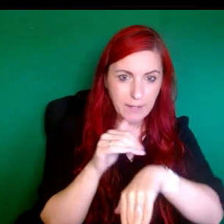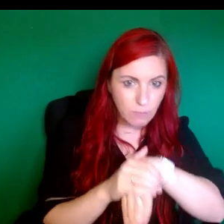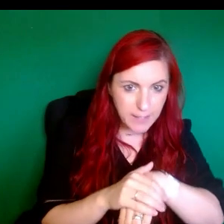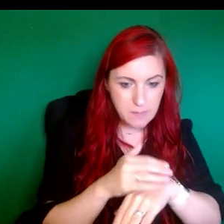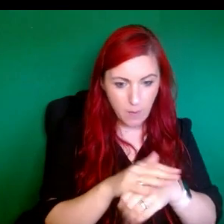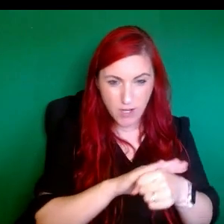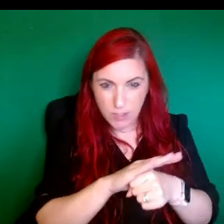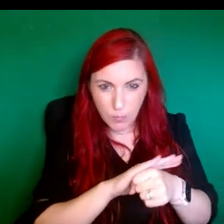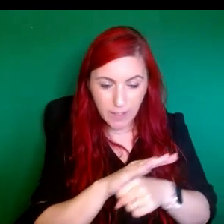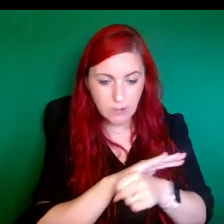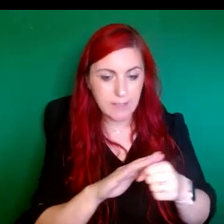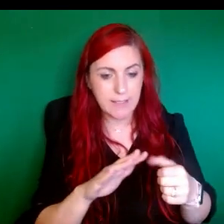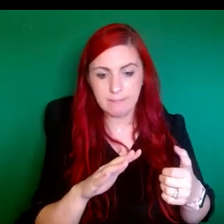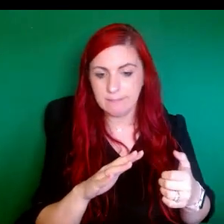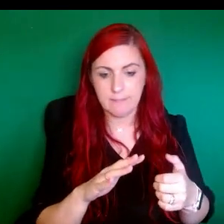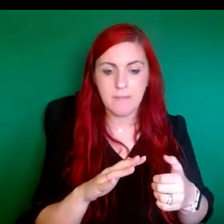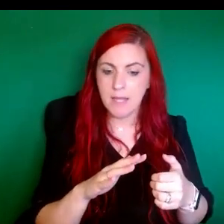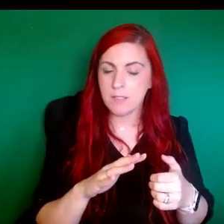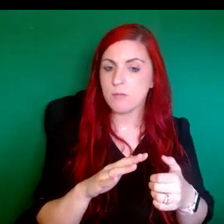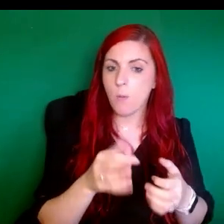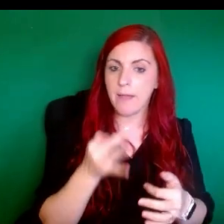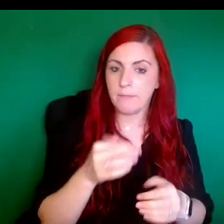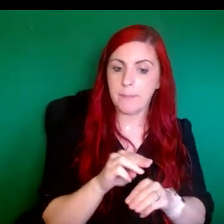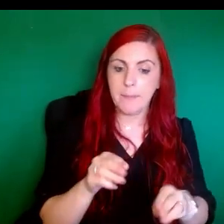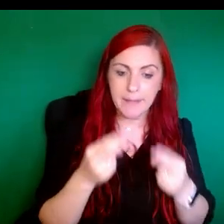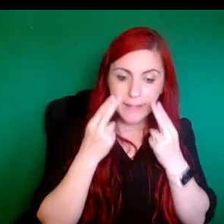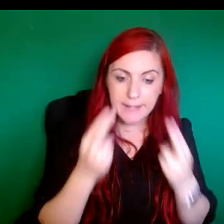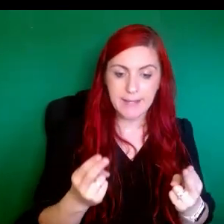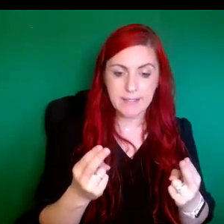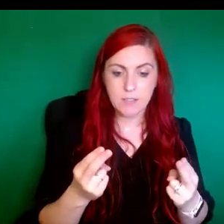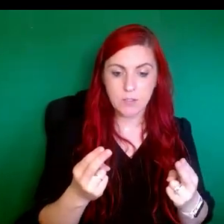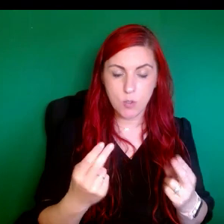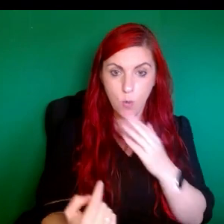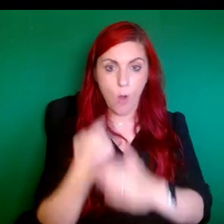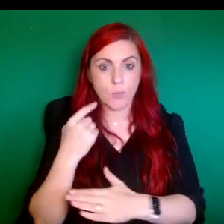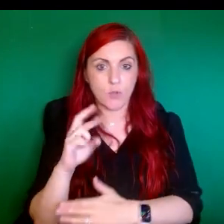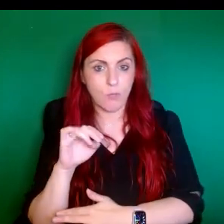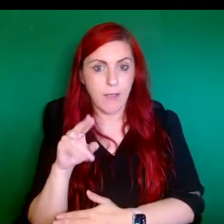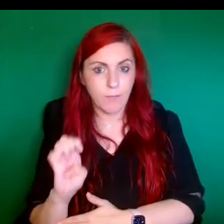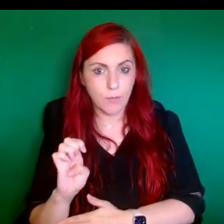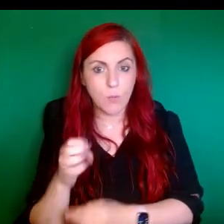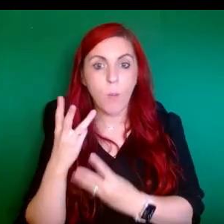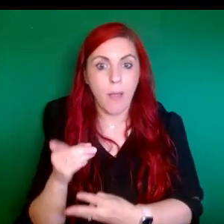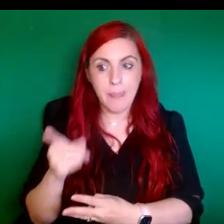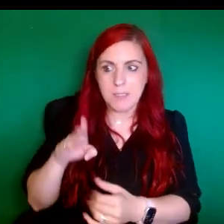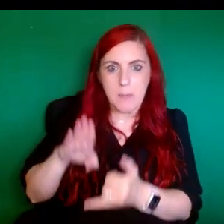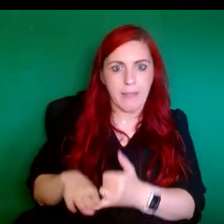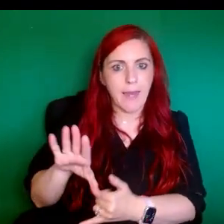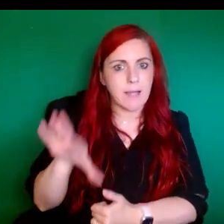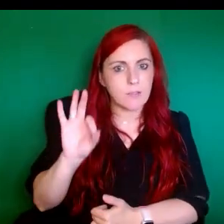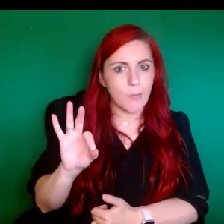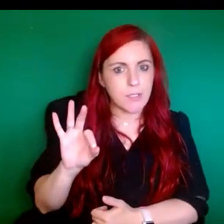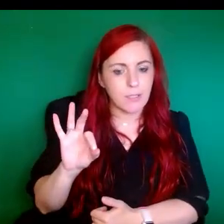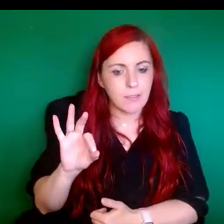Therefore, if people need to end up coming to refuge, we really want it to be the last resort because a person's safety and their home is the most